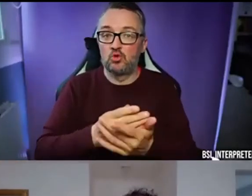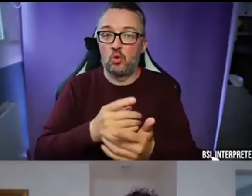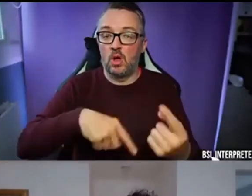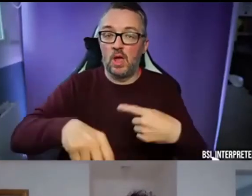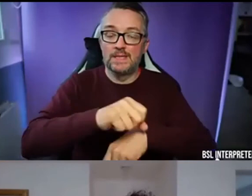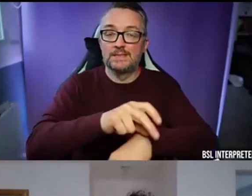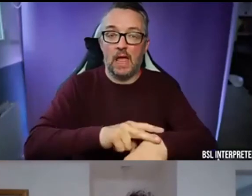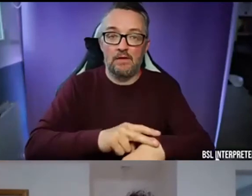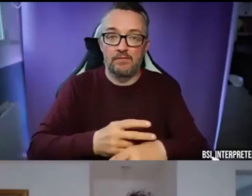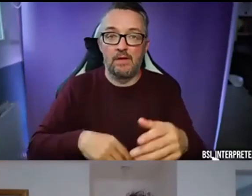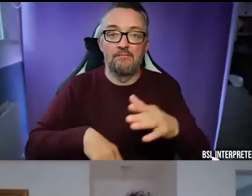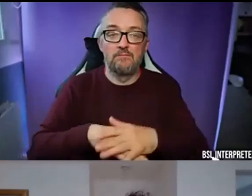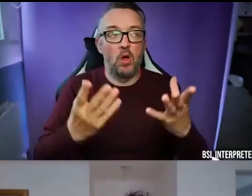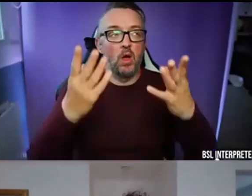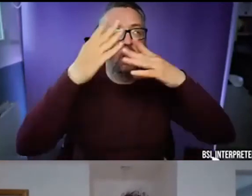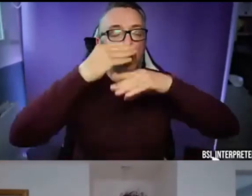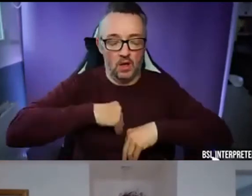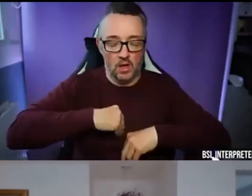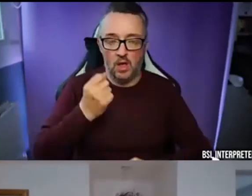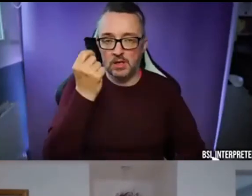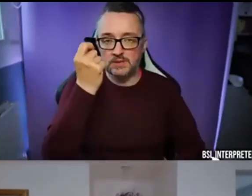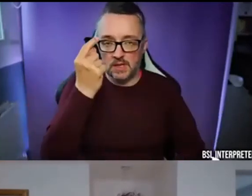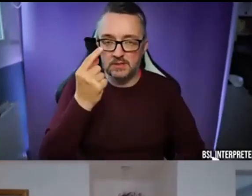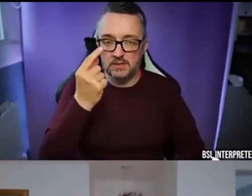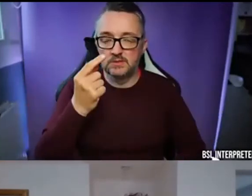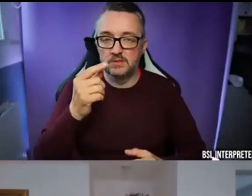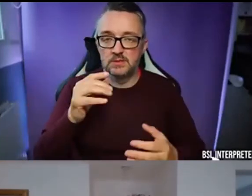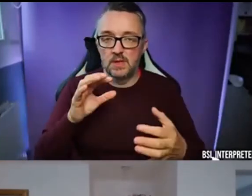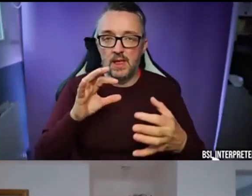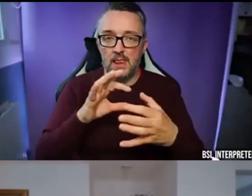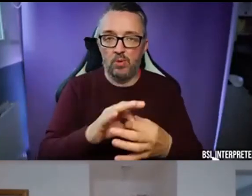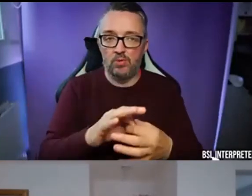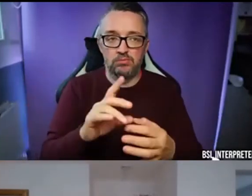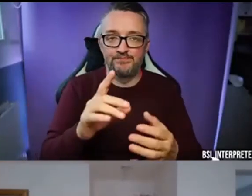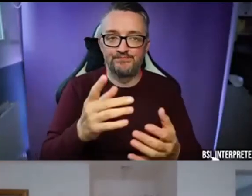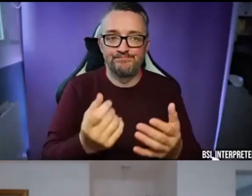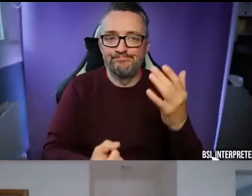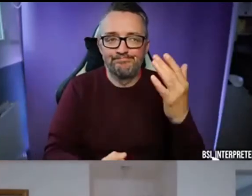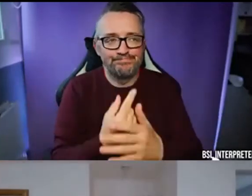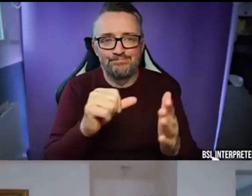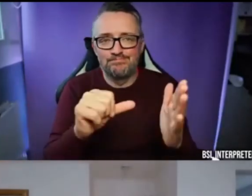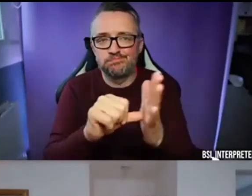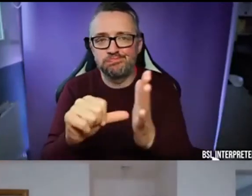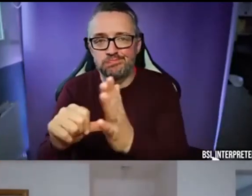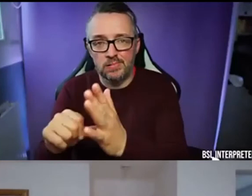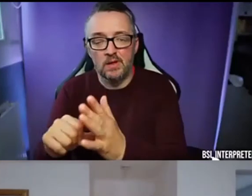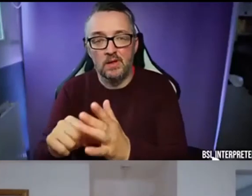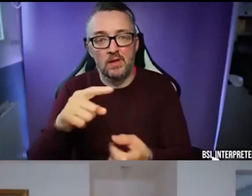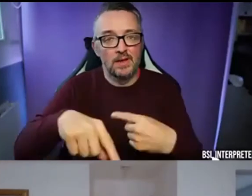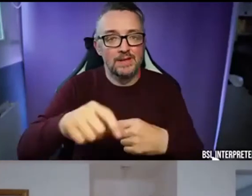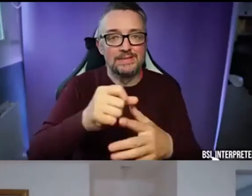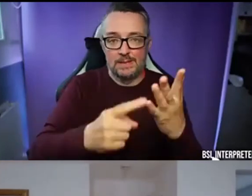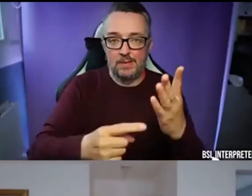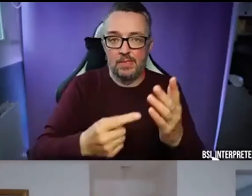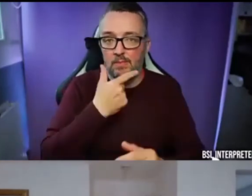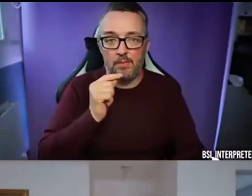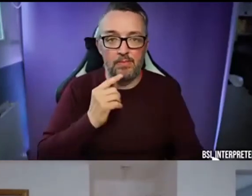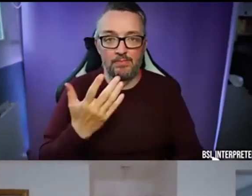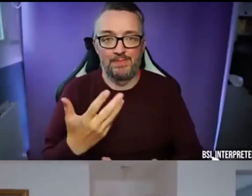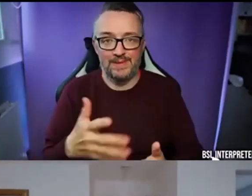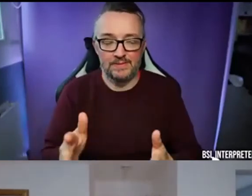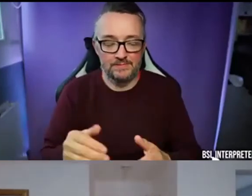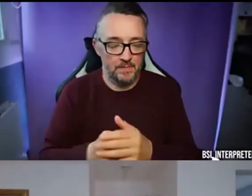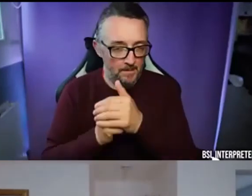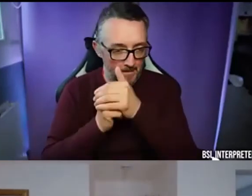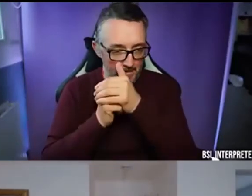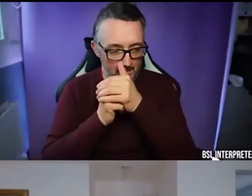and fully versed on the problems that are experienced. And lastly,